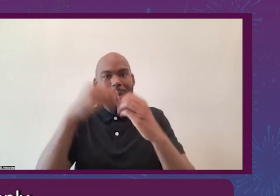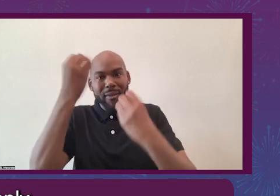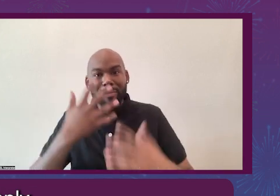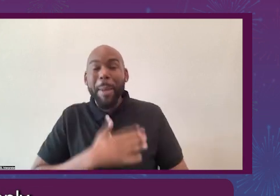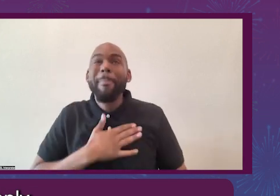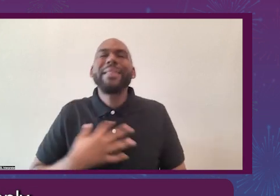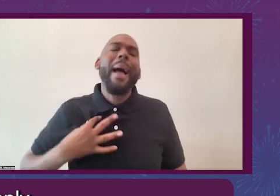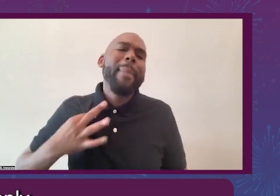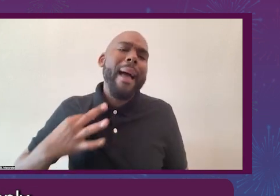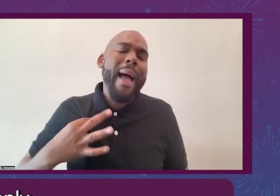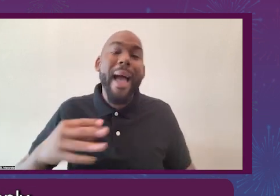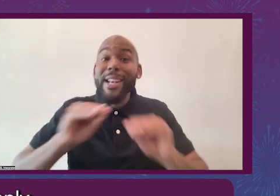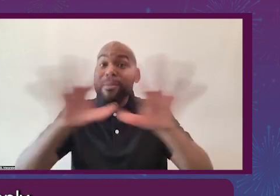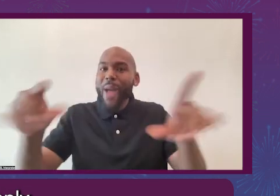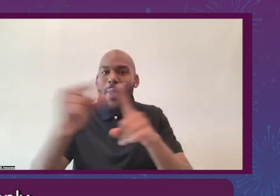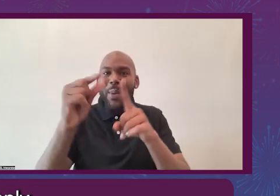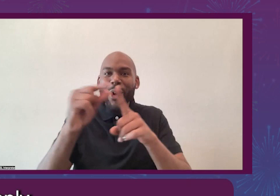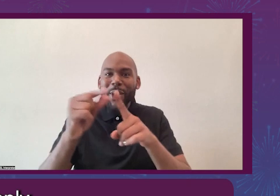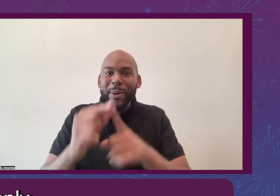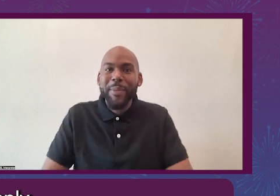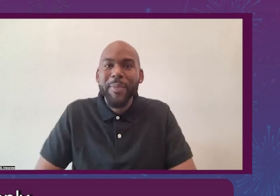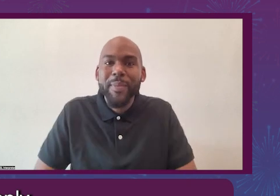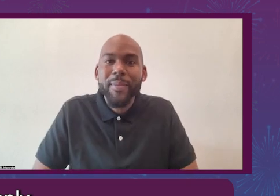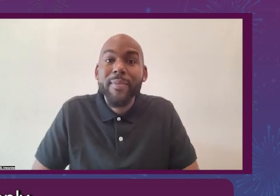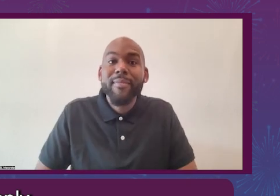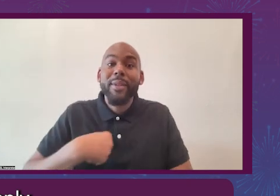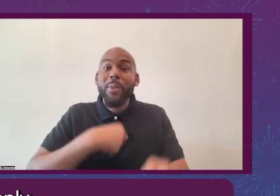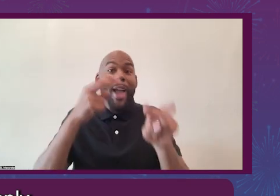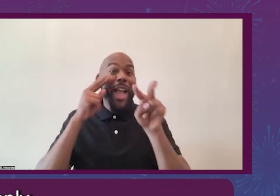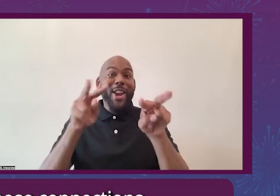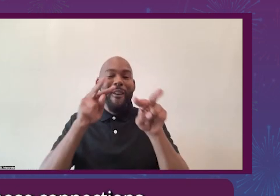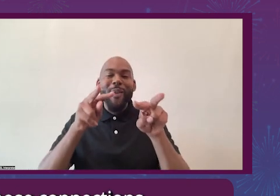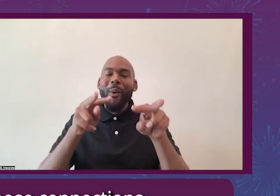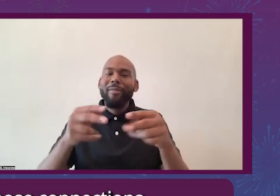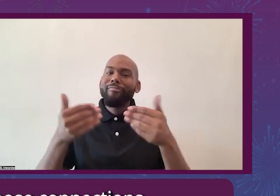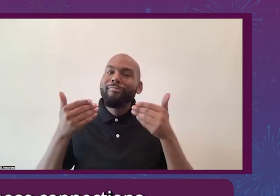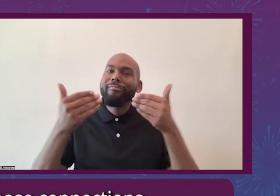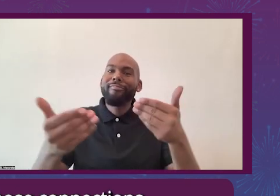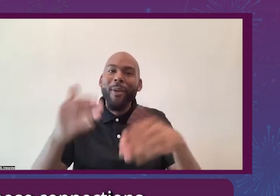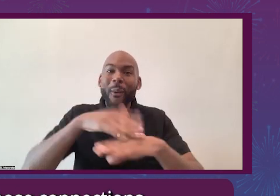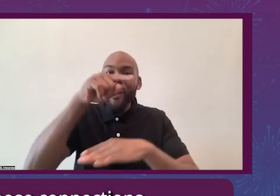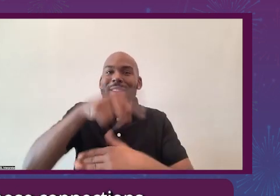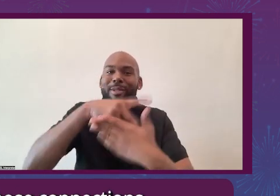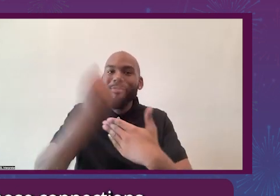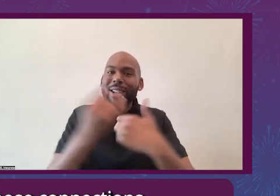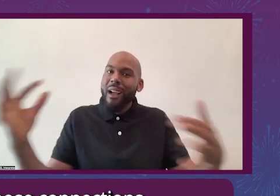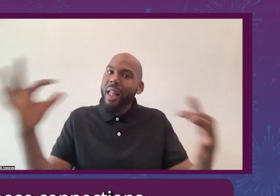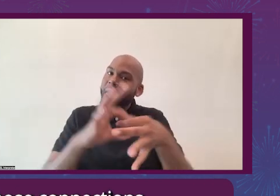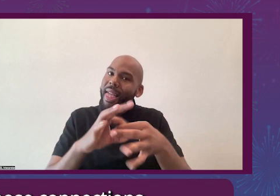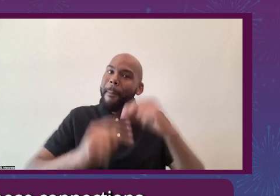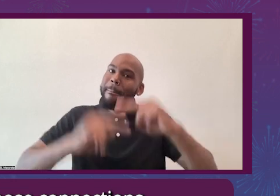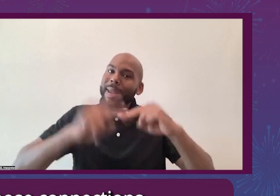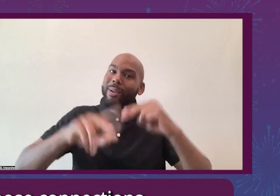Please apply and spread the word. We look forward to marching forth on this endeavor to create those